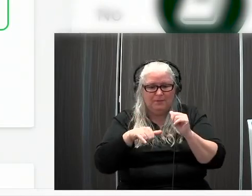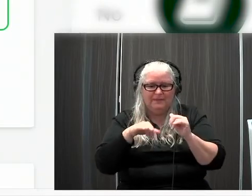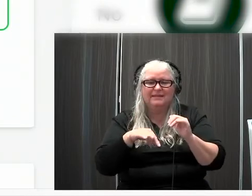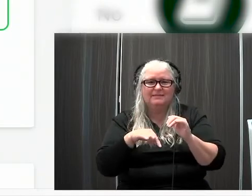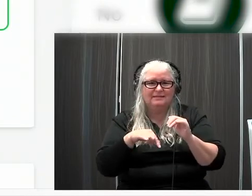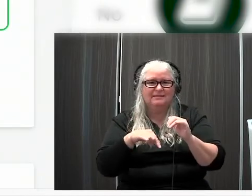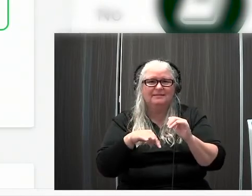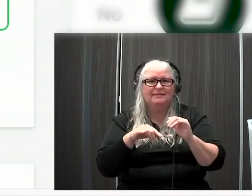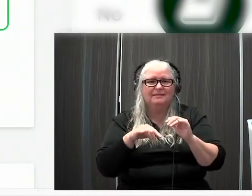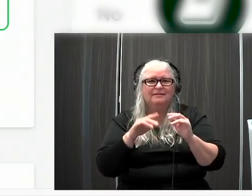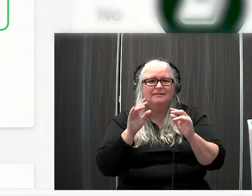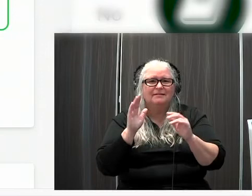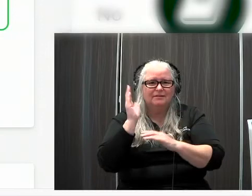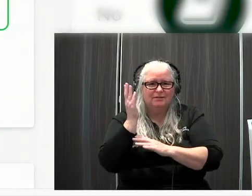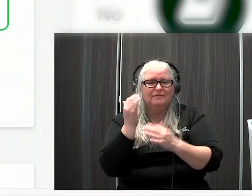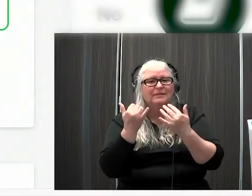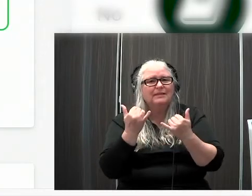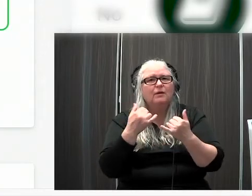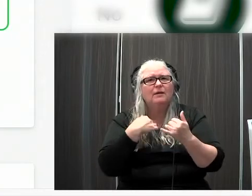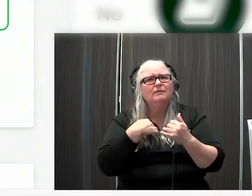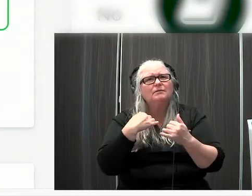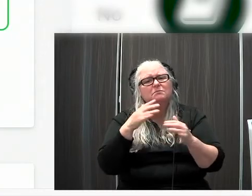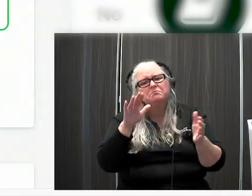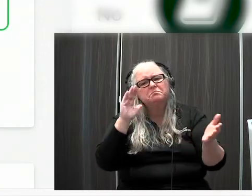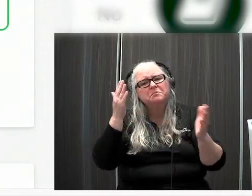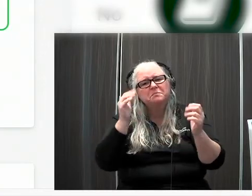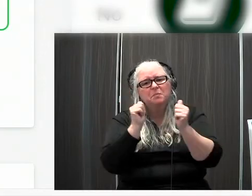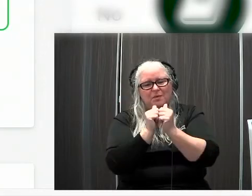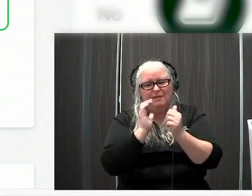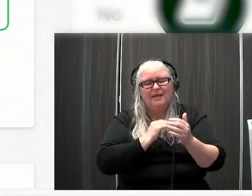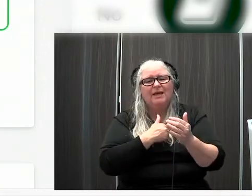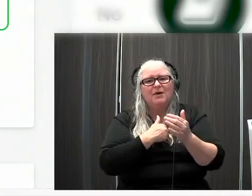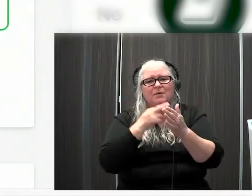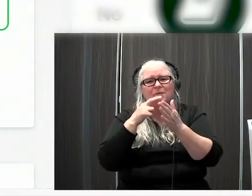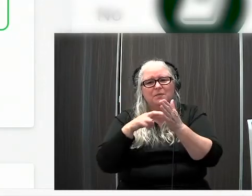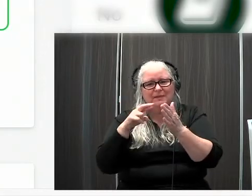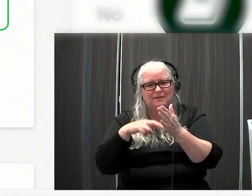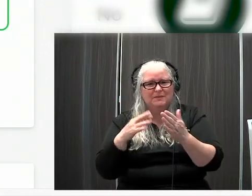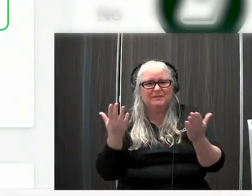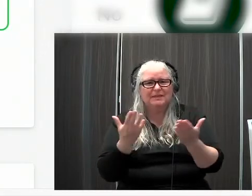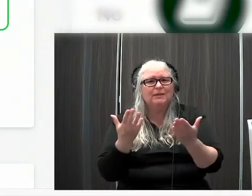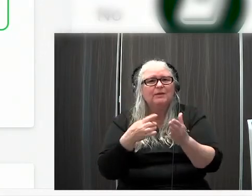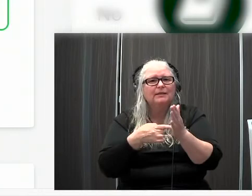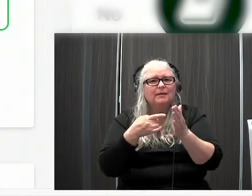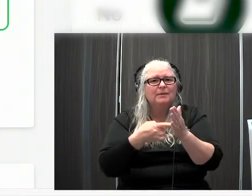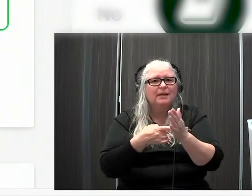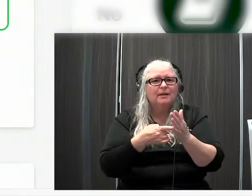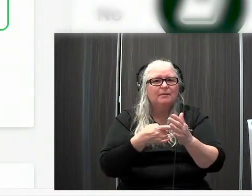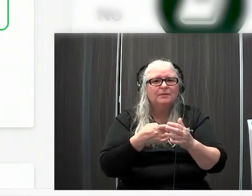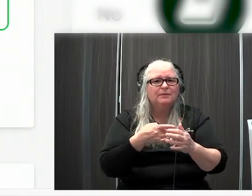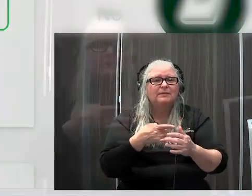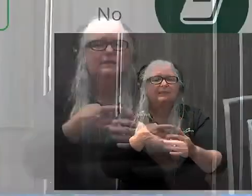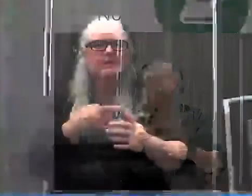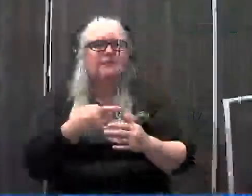what we've seen in research too. Sometimes you might not consider your child deafblind,